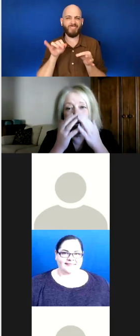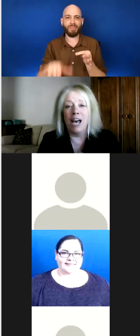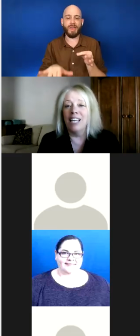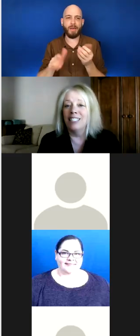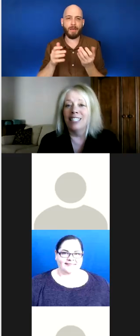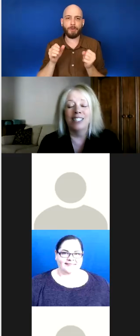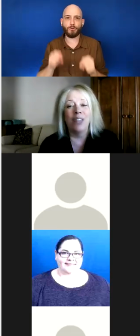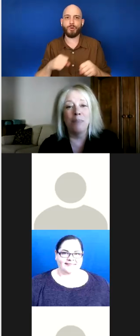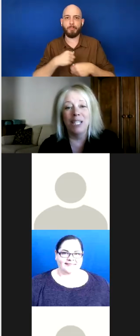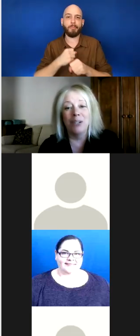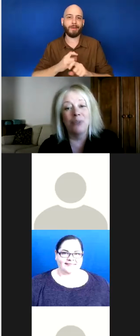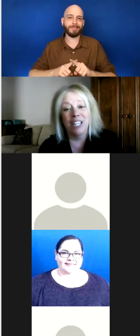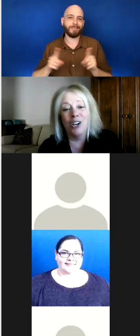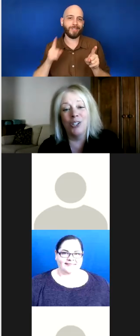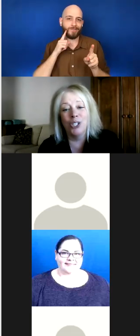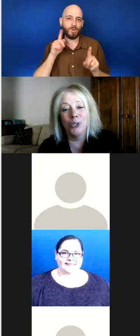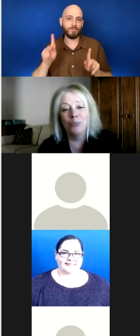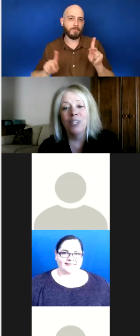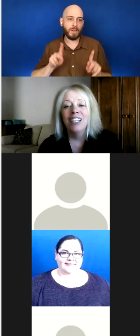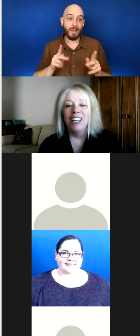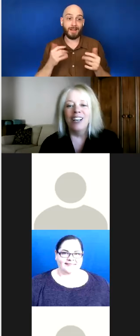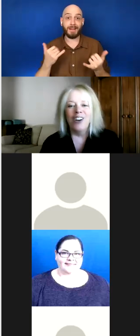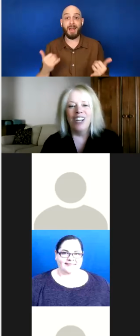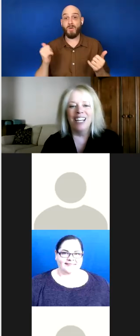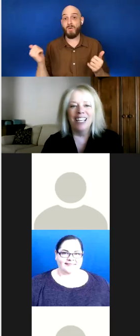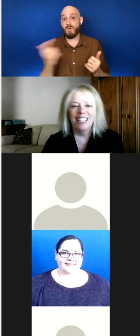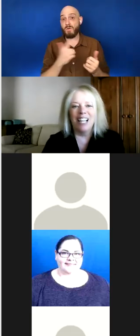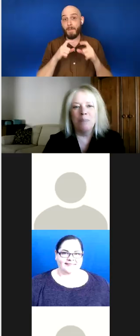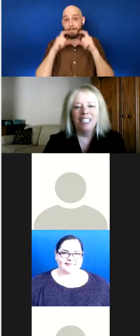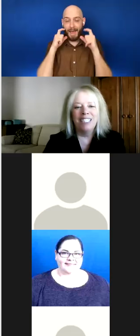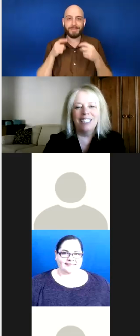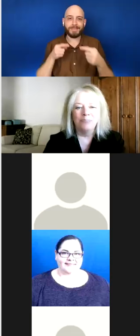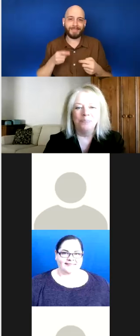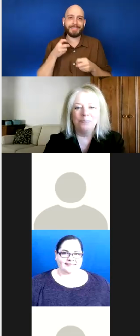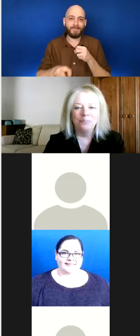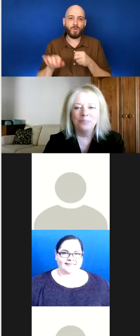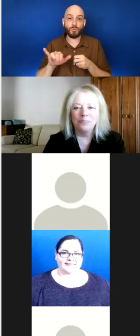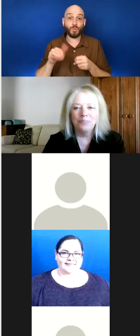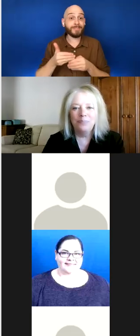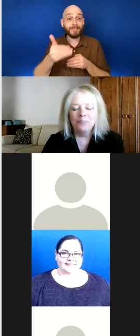all wearing masks, and so that makes it really hard too. All right, next slide, please.